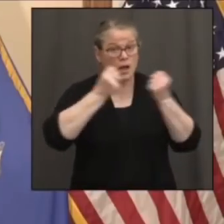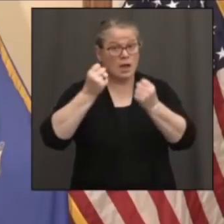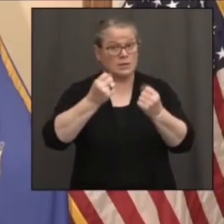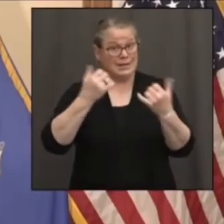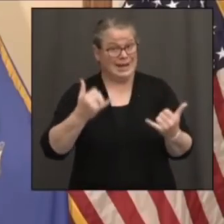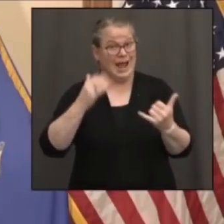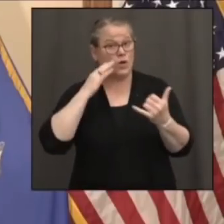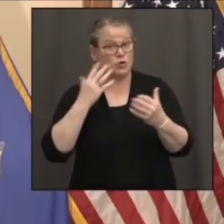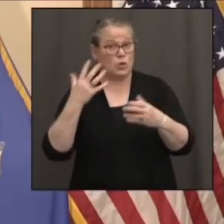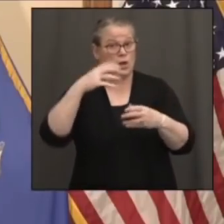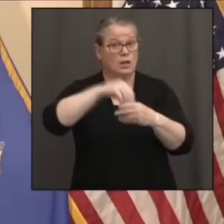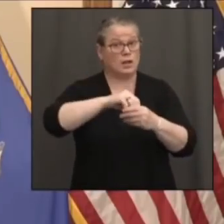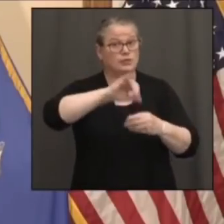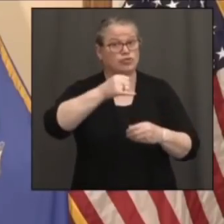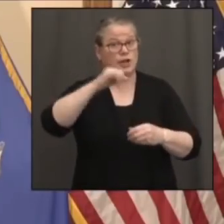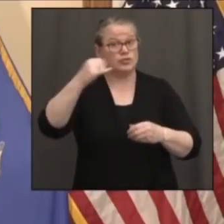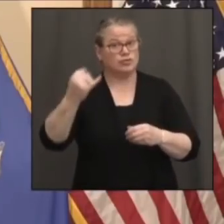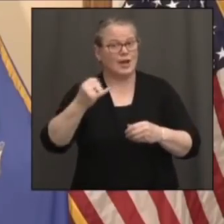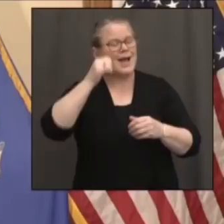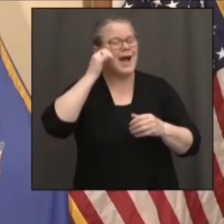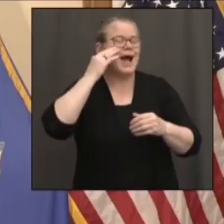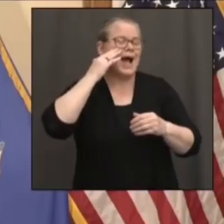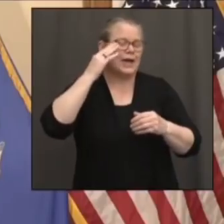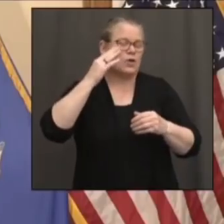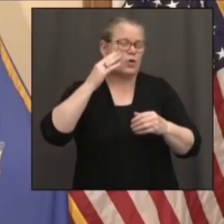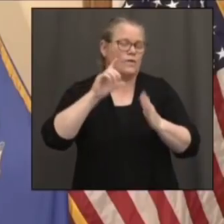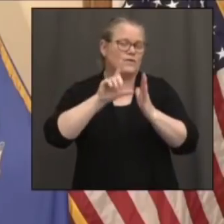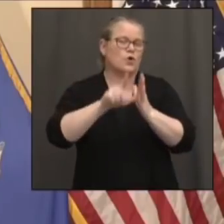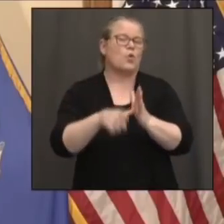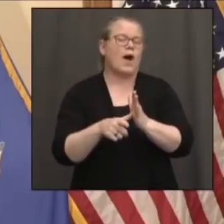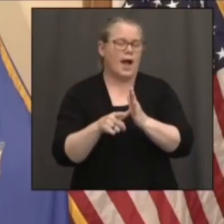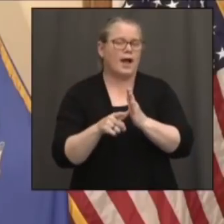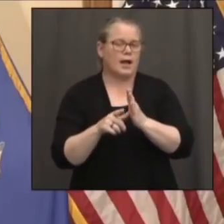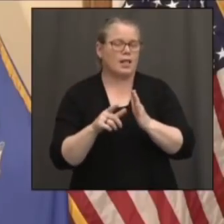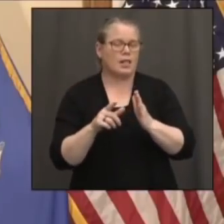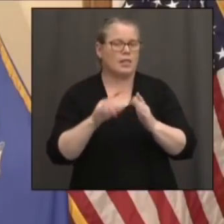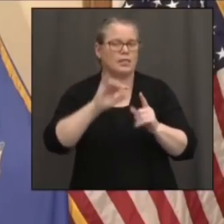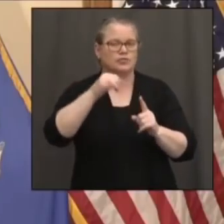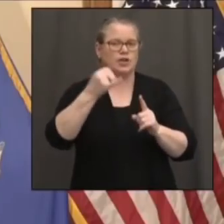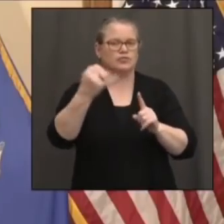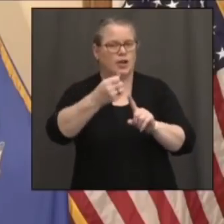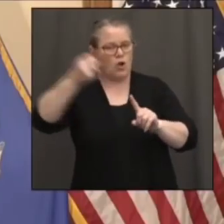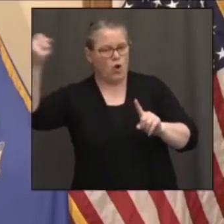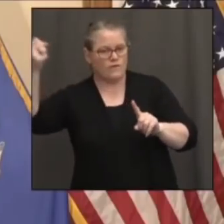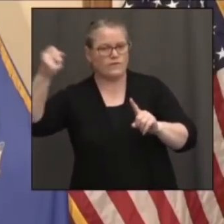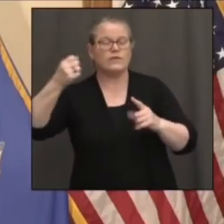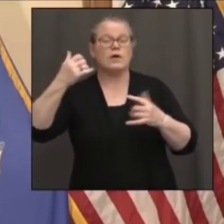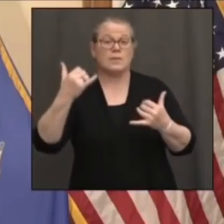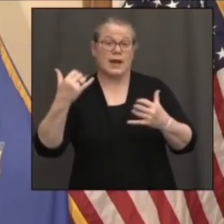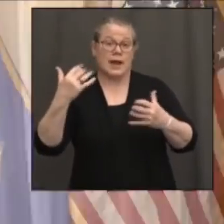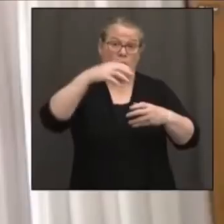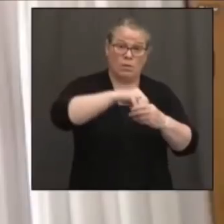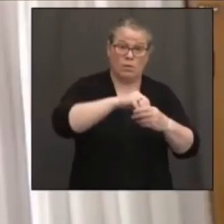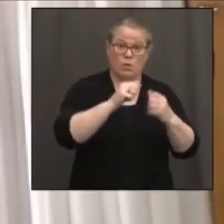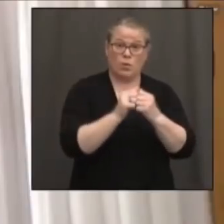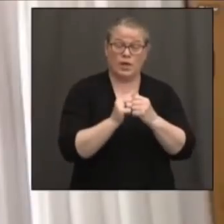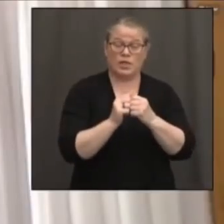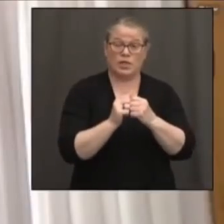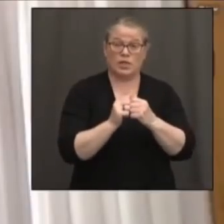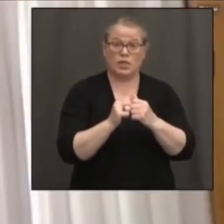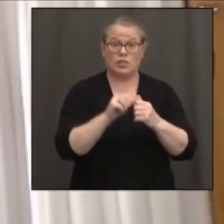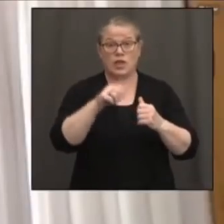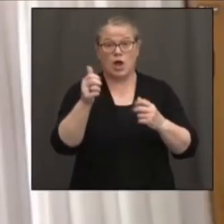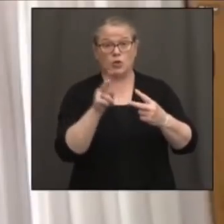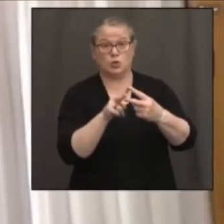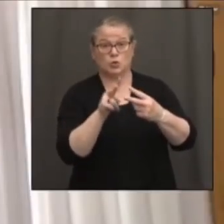while you replaced it with the other one, but are you switching up for the one dose? Well, as I mentioned earlier, what we're trying to do is